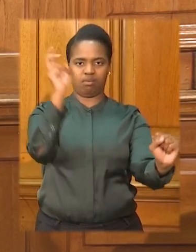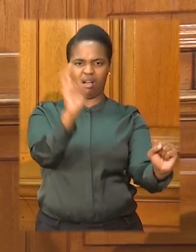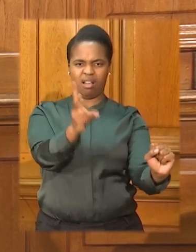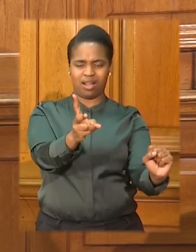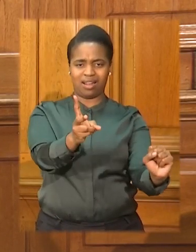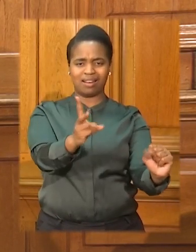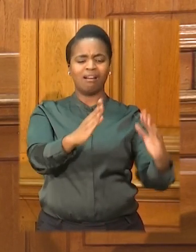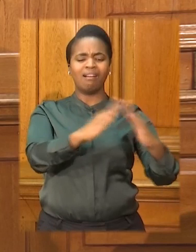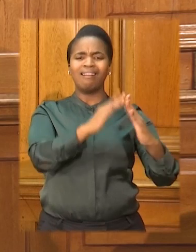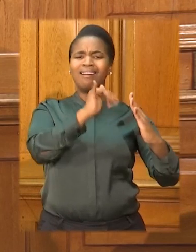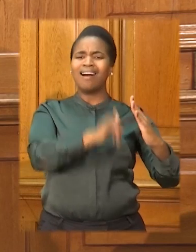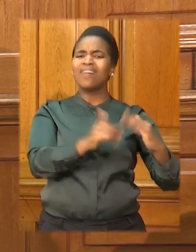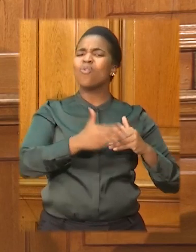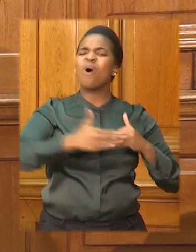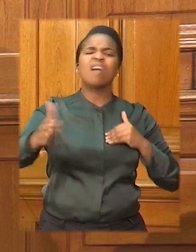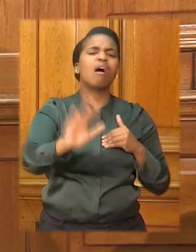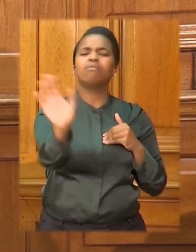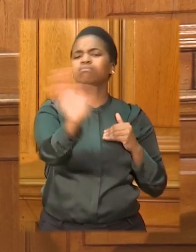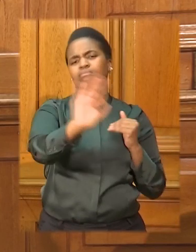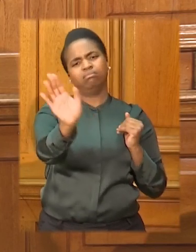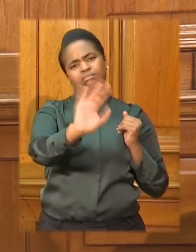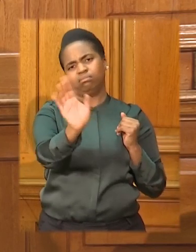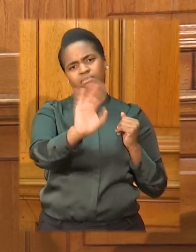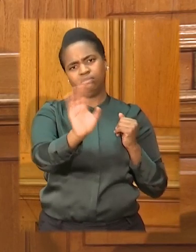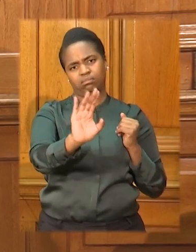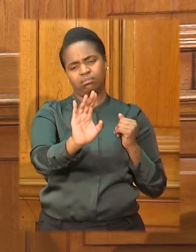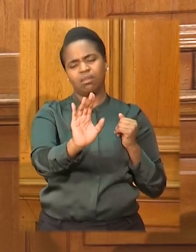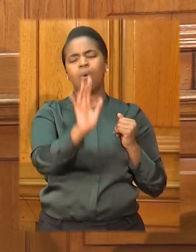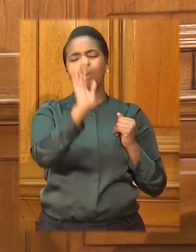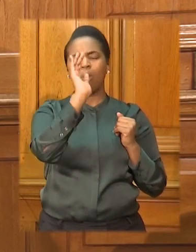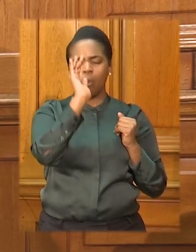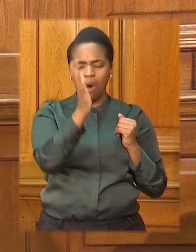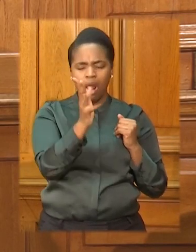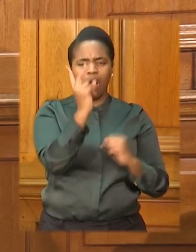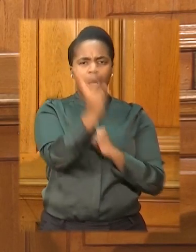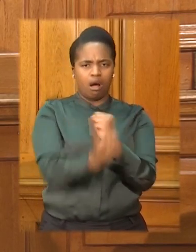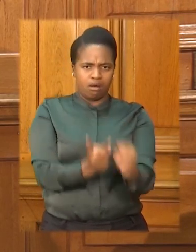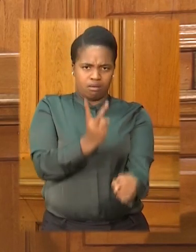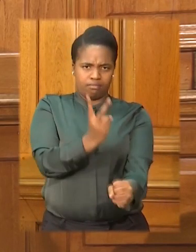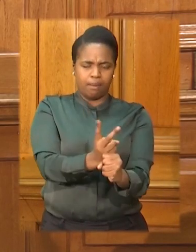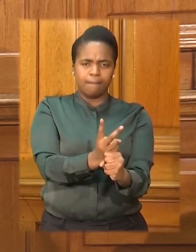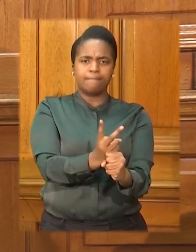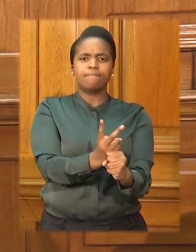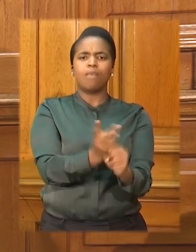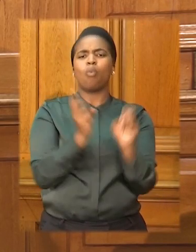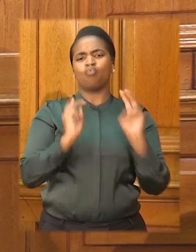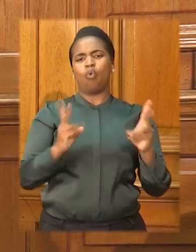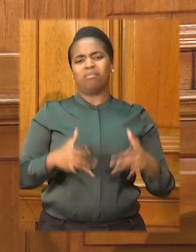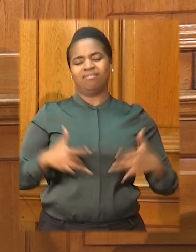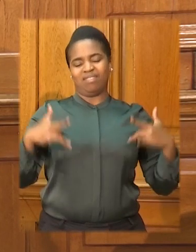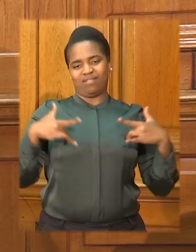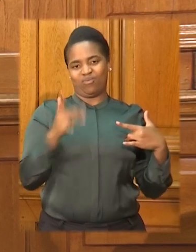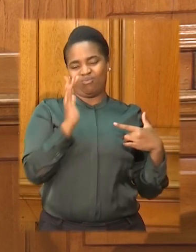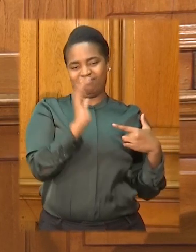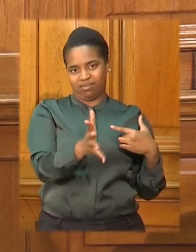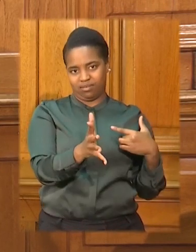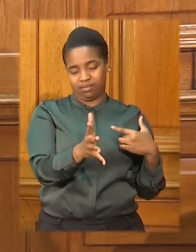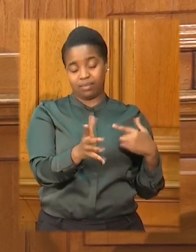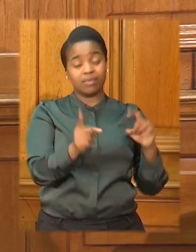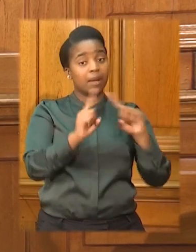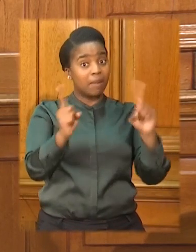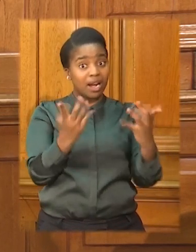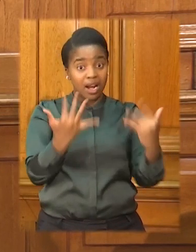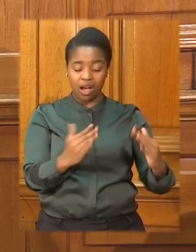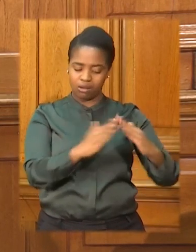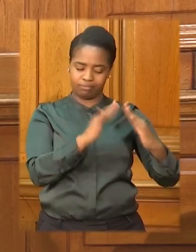not last forever, and the day will come when these measures are no longer needed. Until